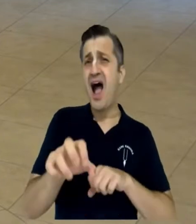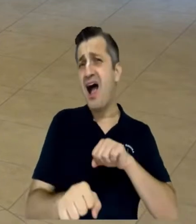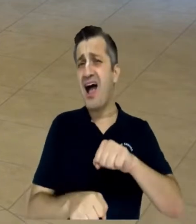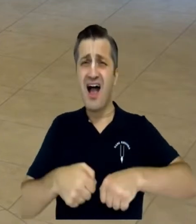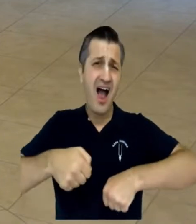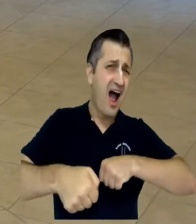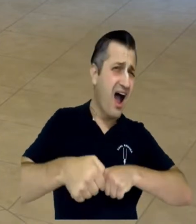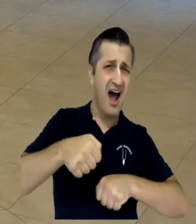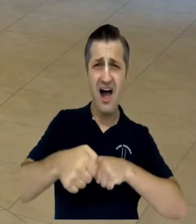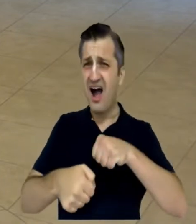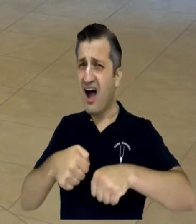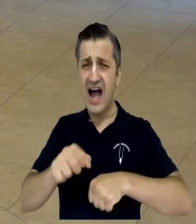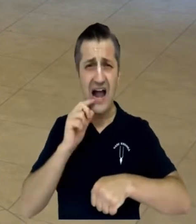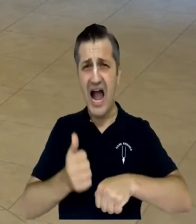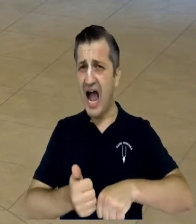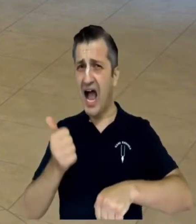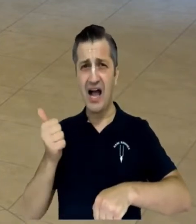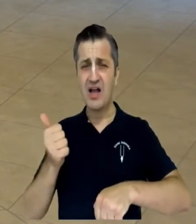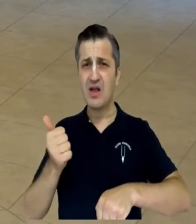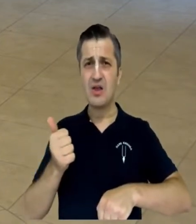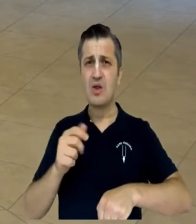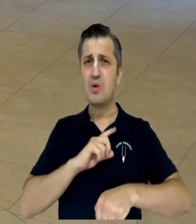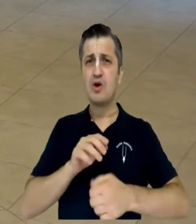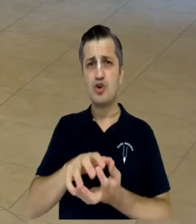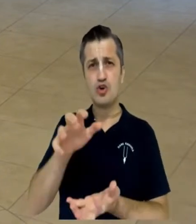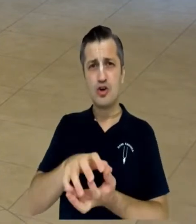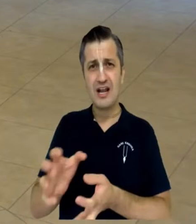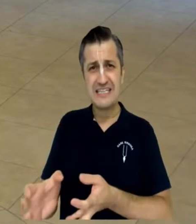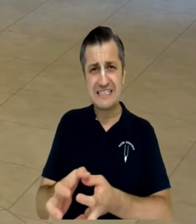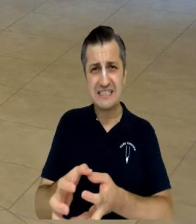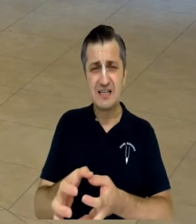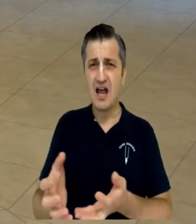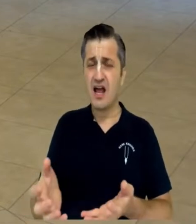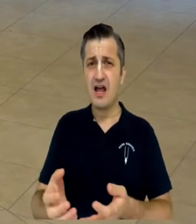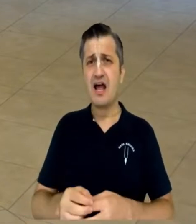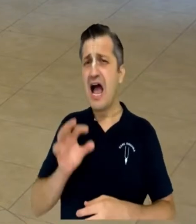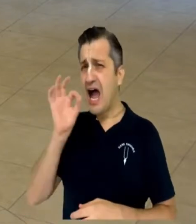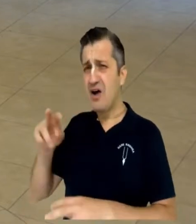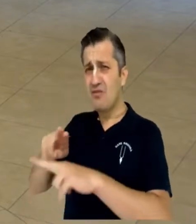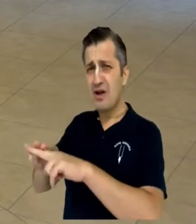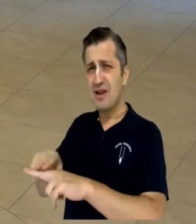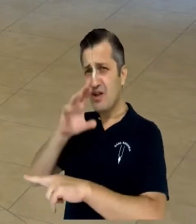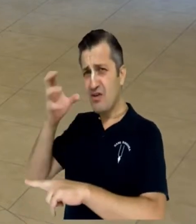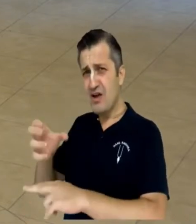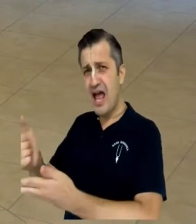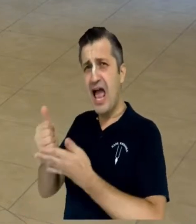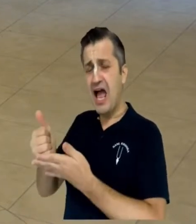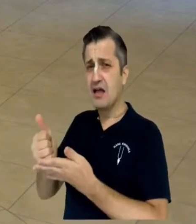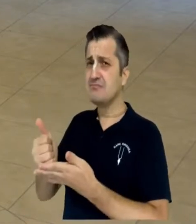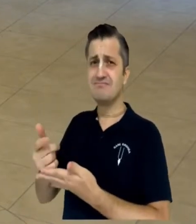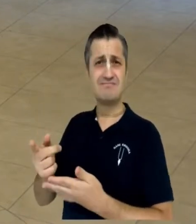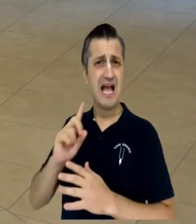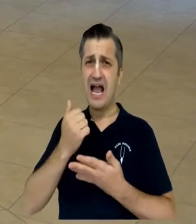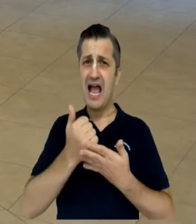him, and lastly, he called out for Lord Vishnu, which is Gajendra Moksha. The prayer